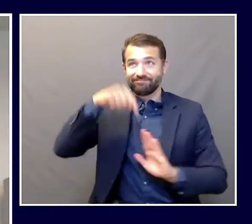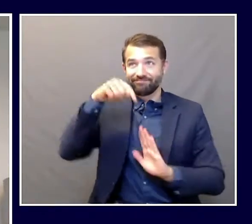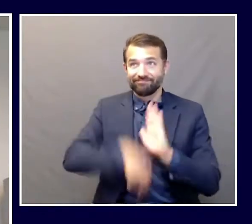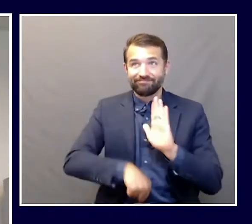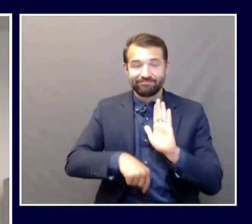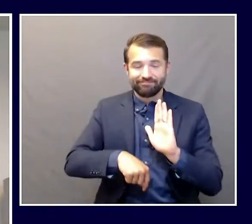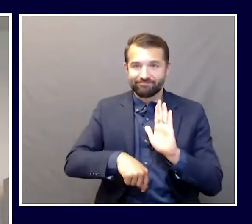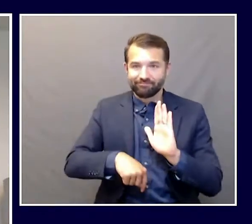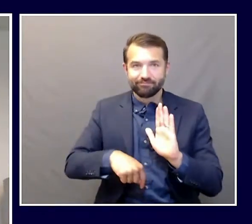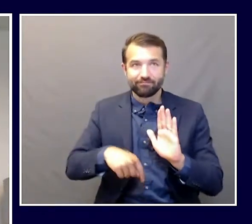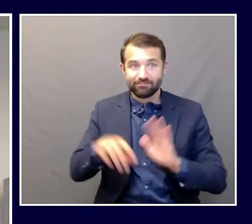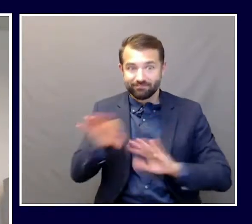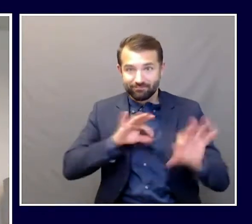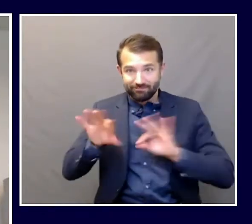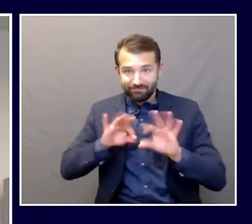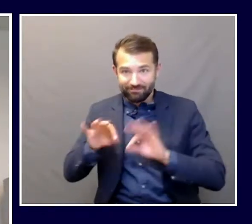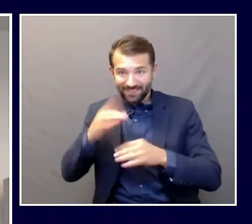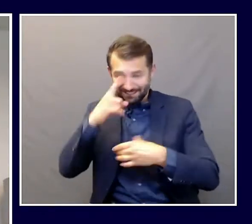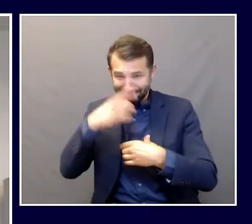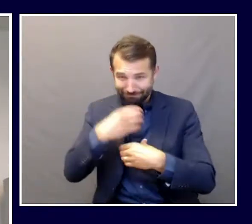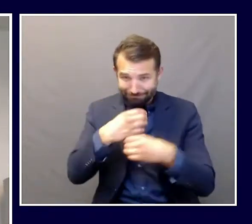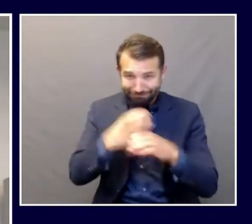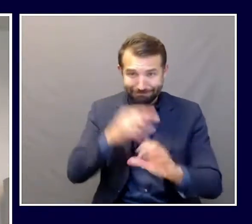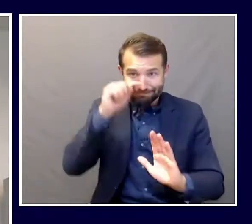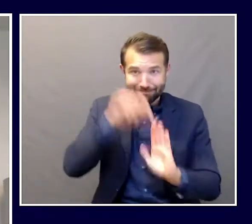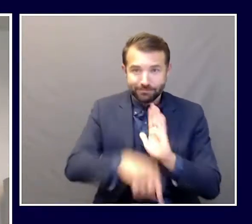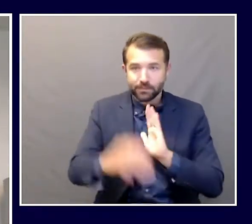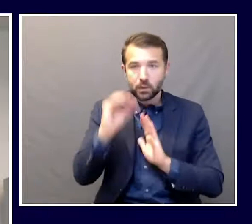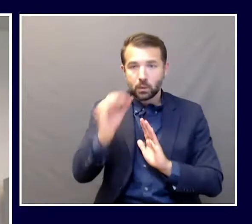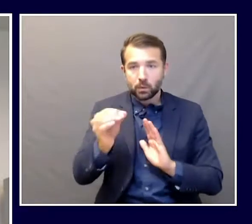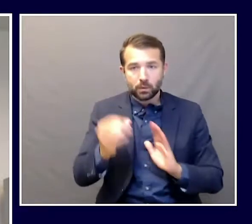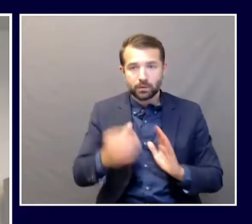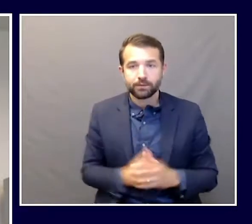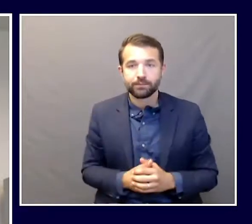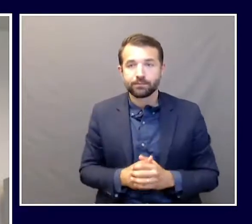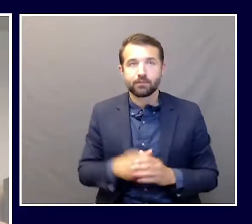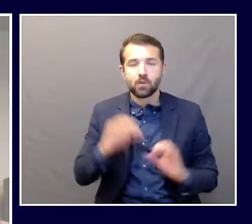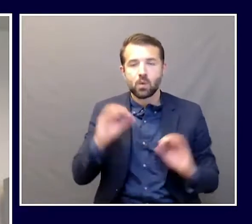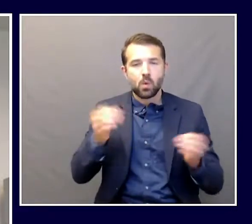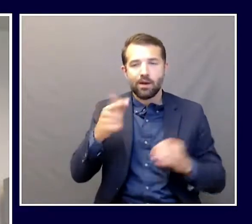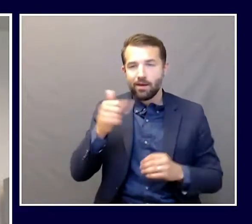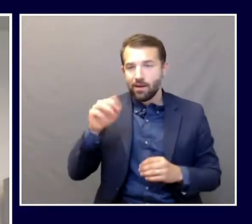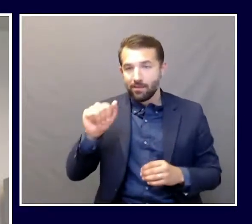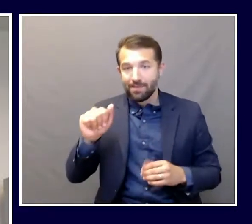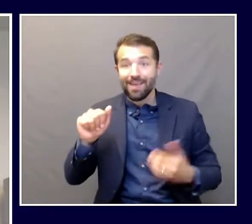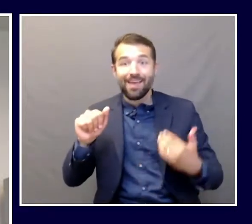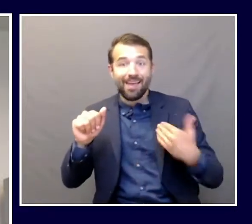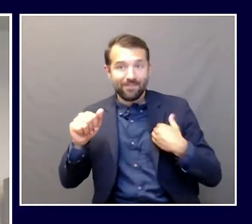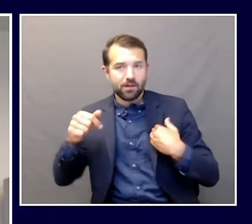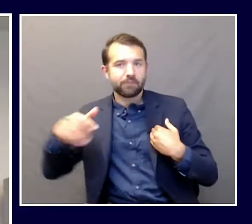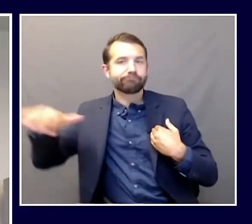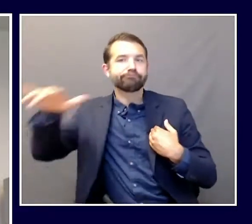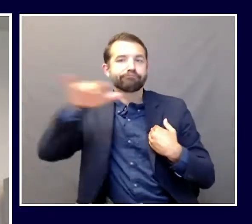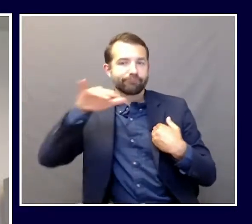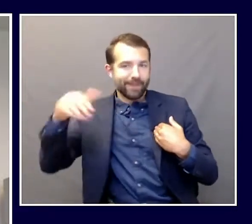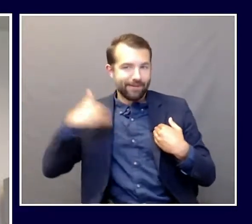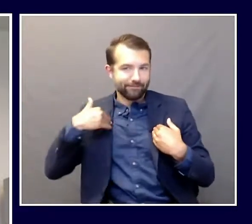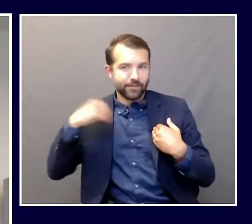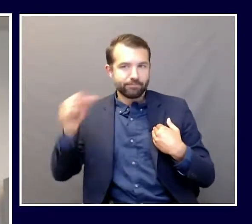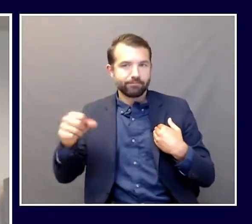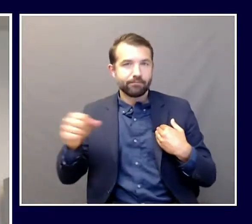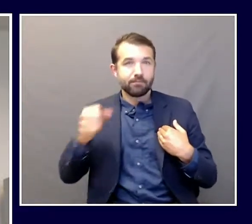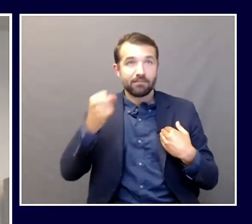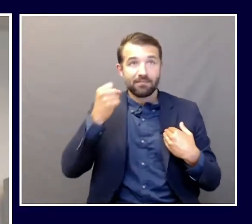it's not playing an outsized role in generating new cases. Right now, it's the Alpha variant that's probably